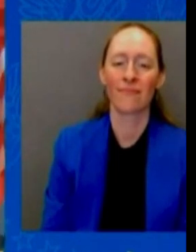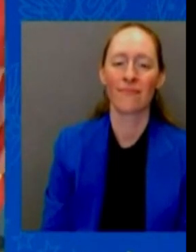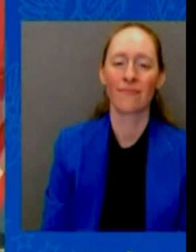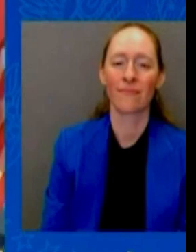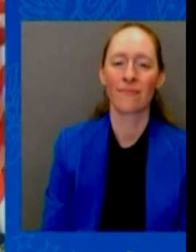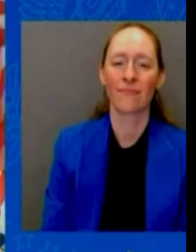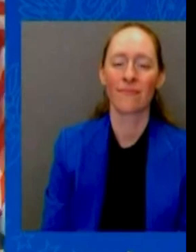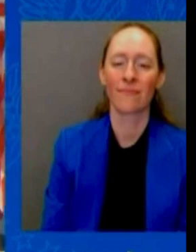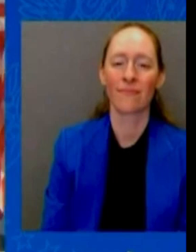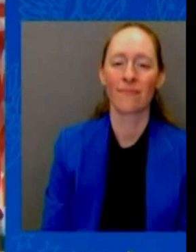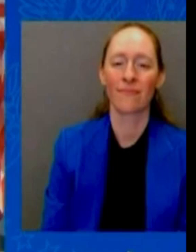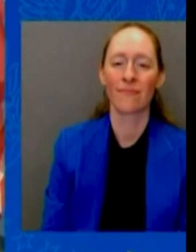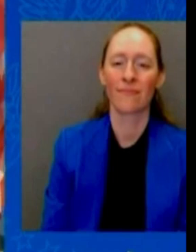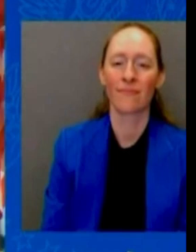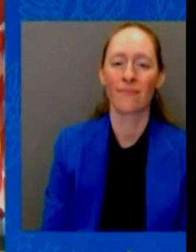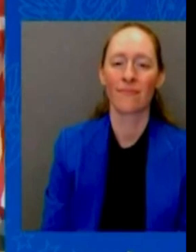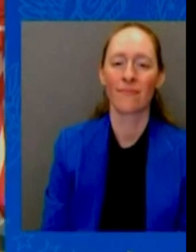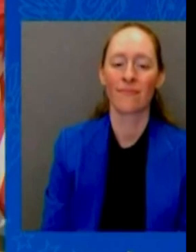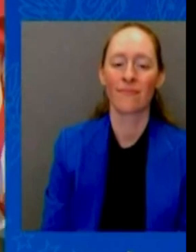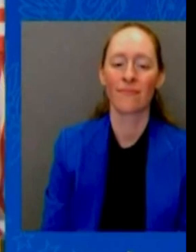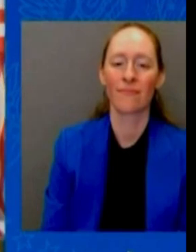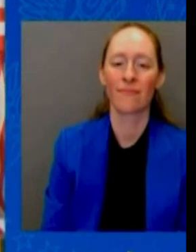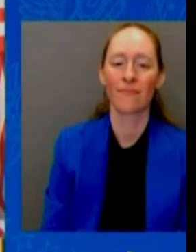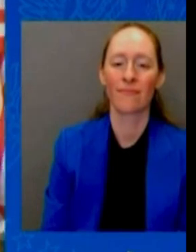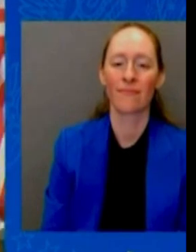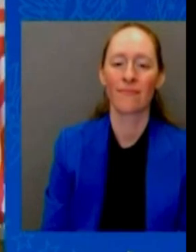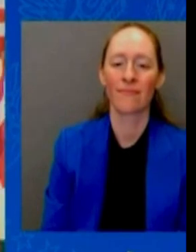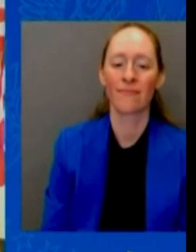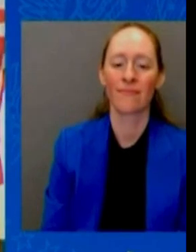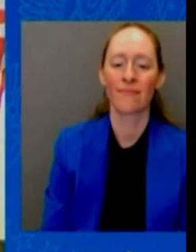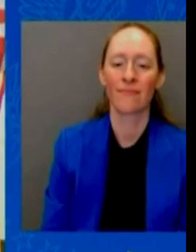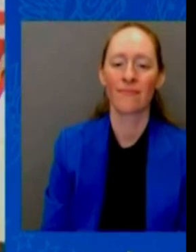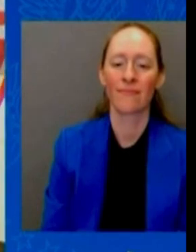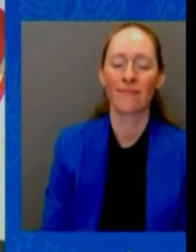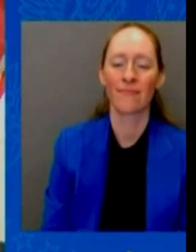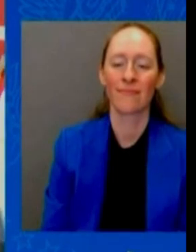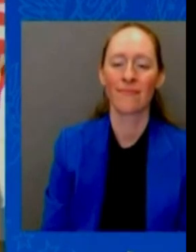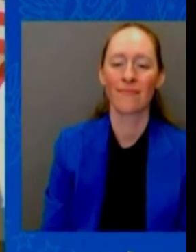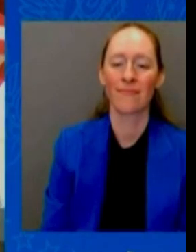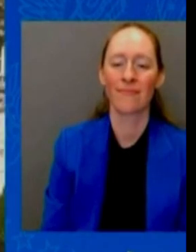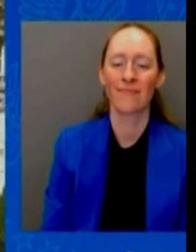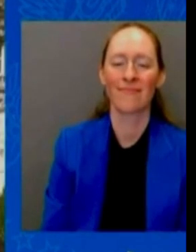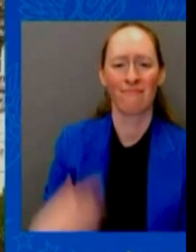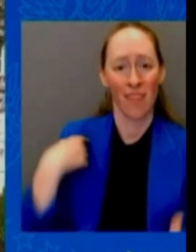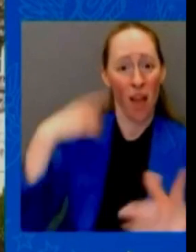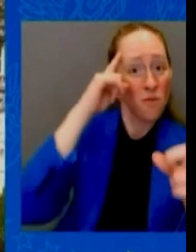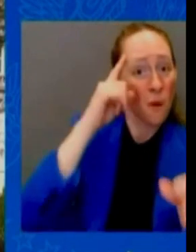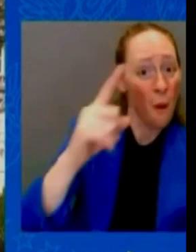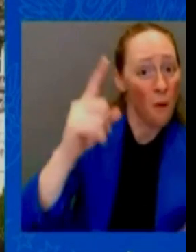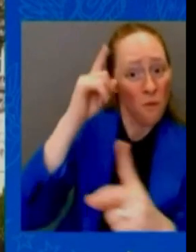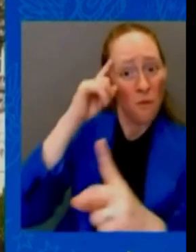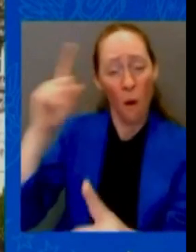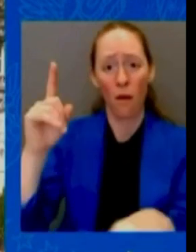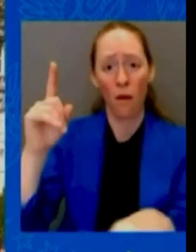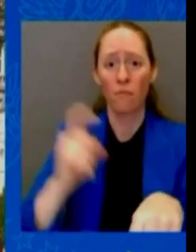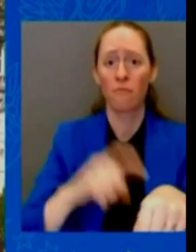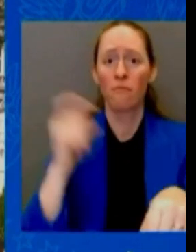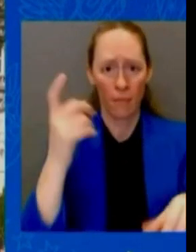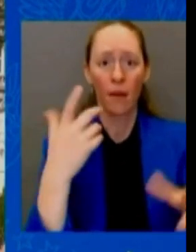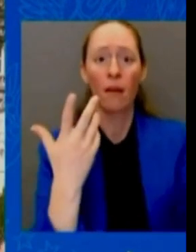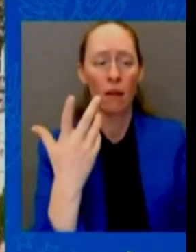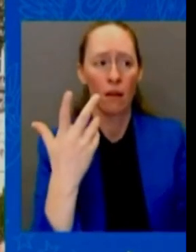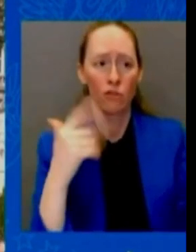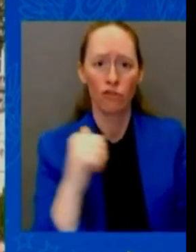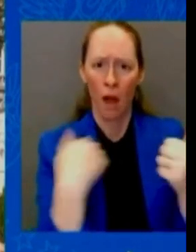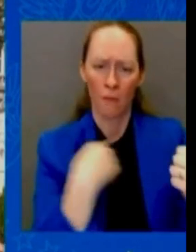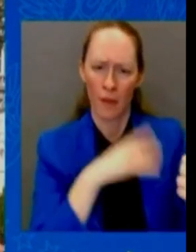It is our shared destiny to respond to those challenges together. True to our history, clear-sighted about